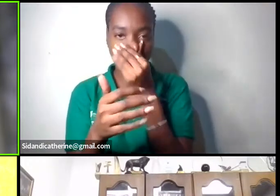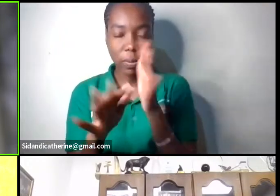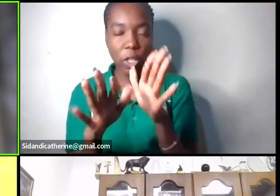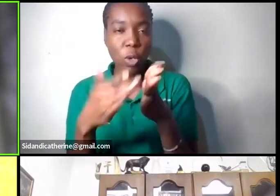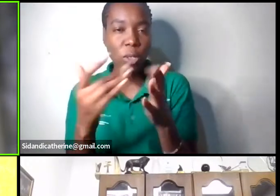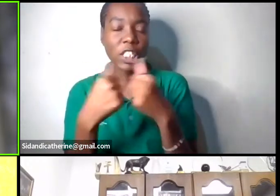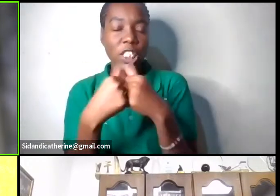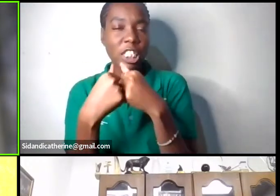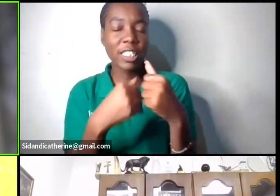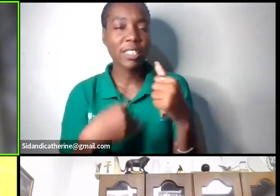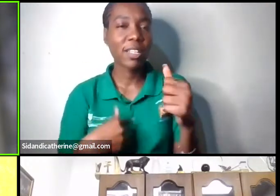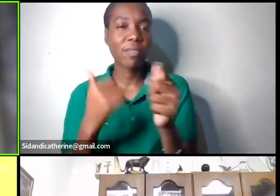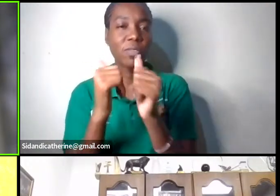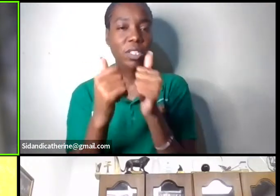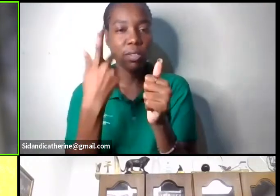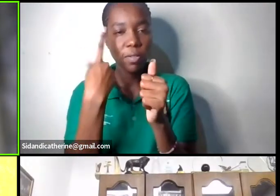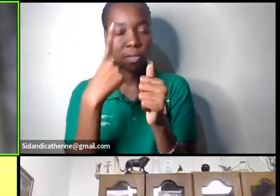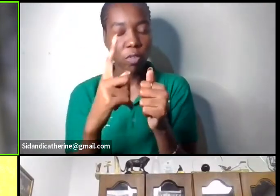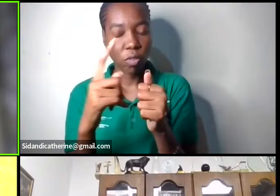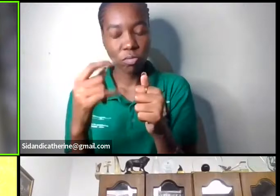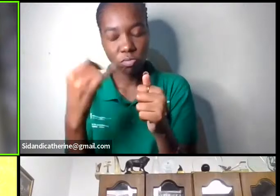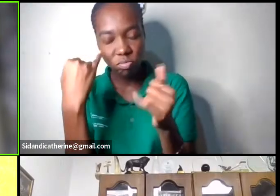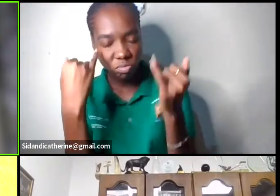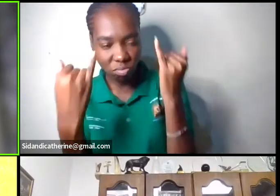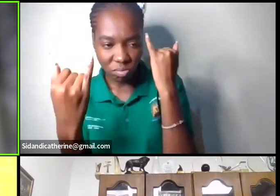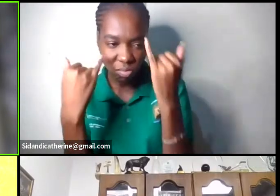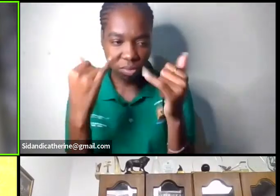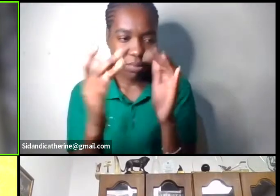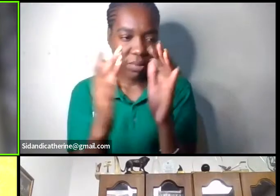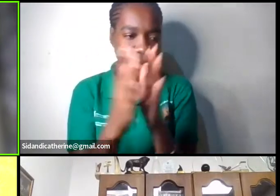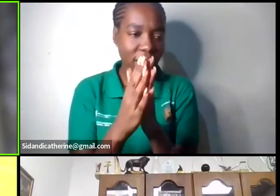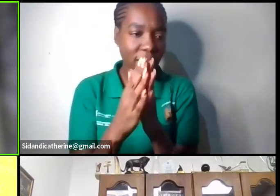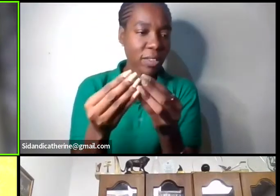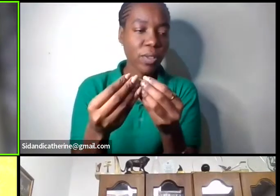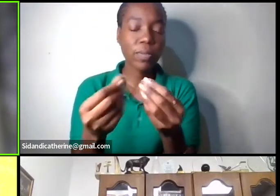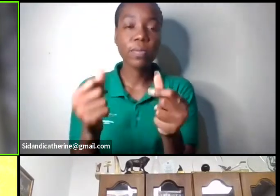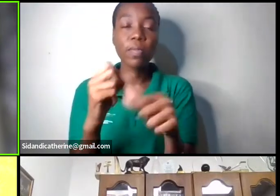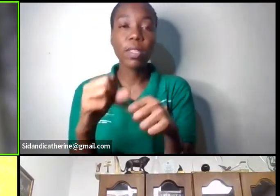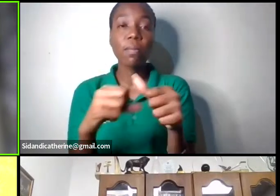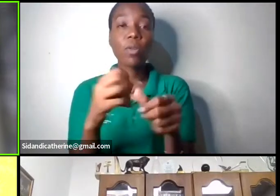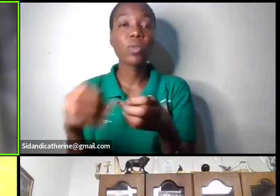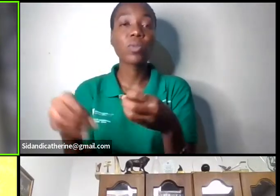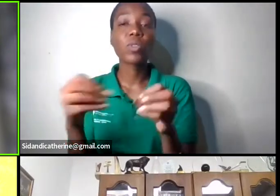challenges and how can we innovate and address and also seize the opportunities available?